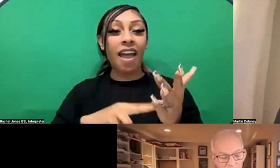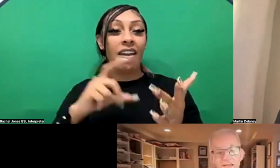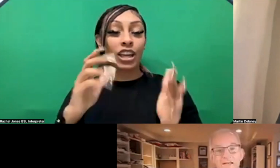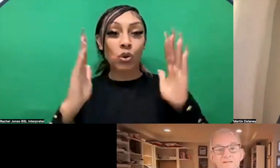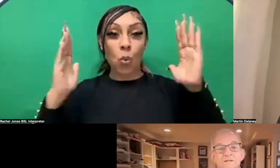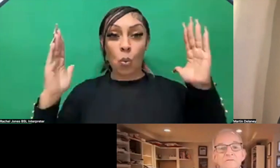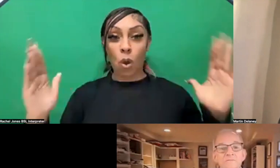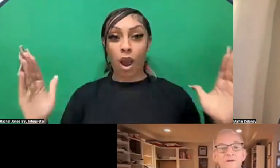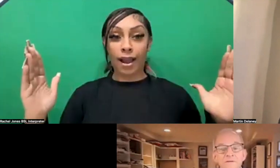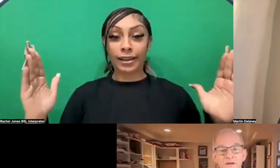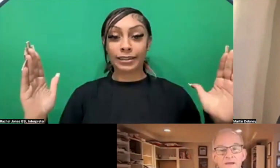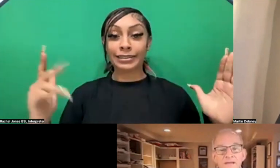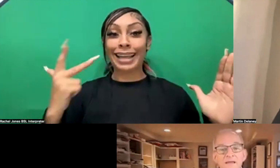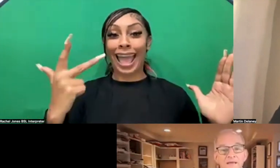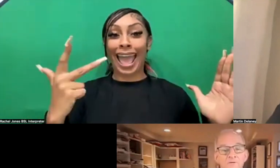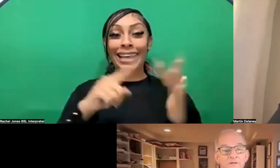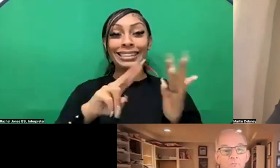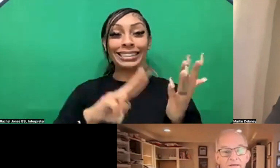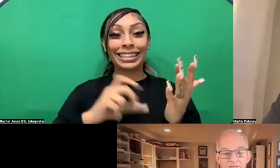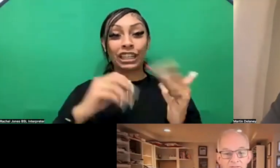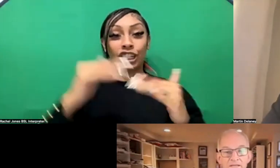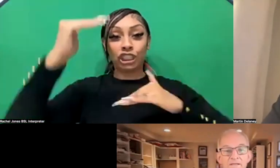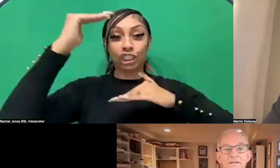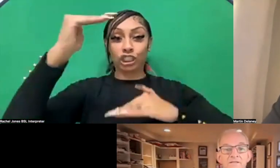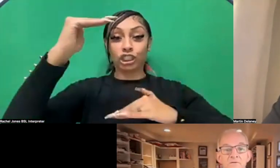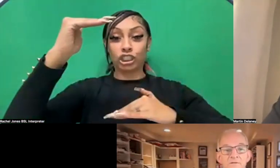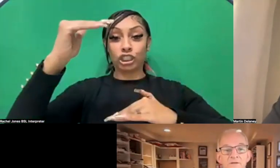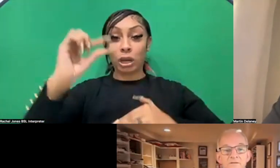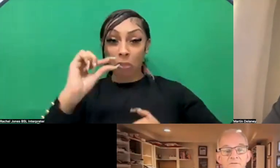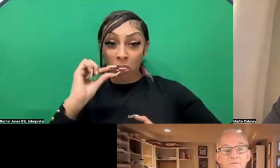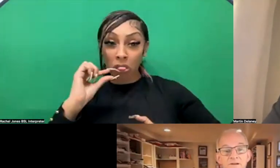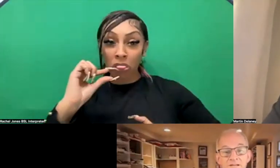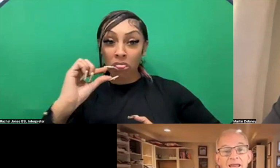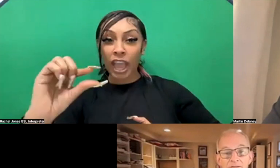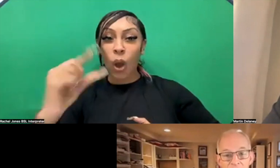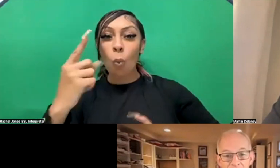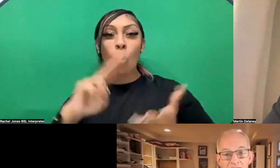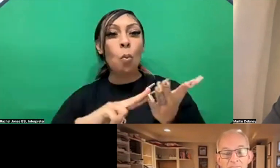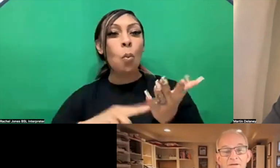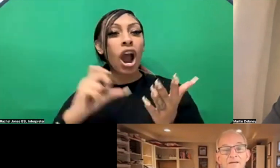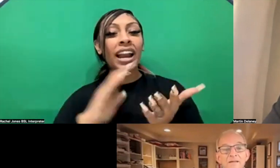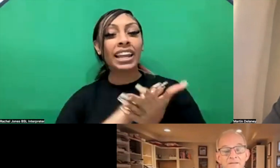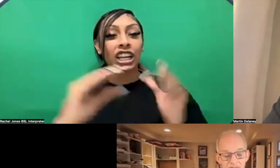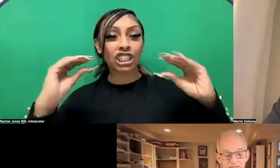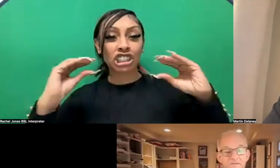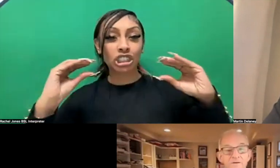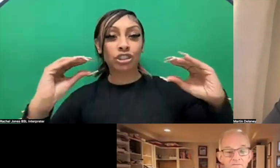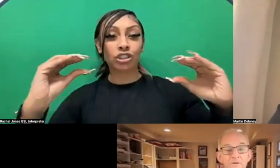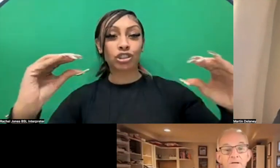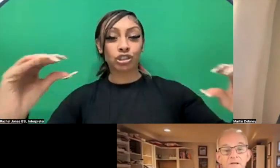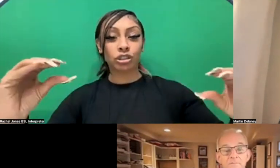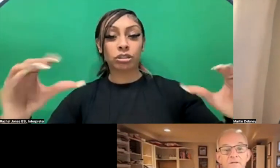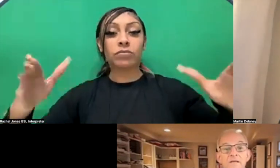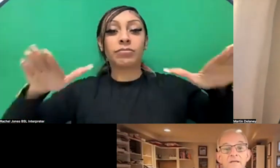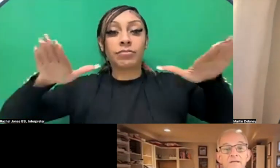about 8 inches from front to back and only 1 inch thin. So it's a big sort of rectangular slab that sits in front of you